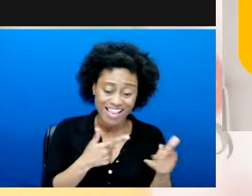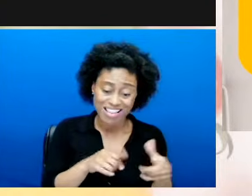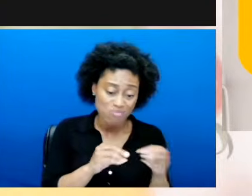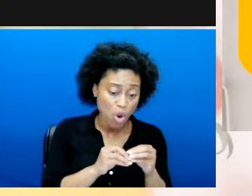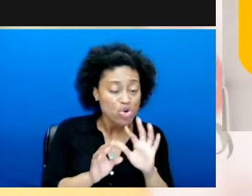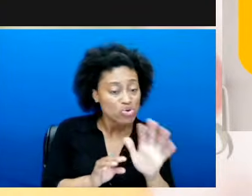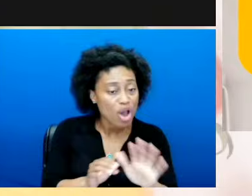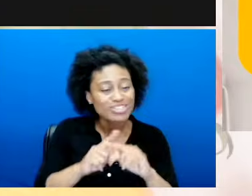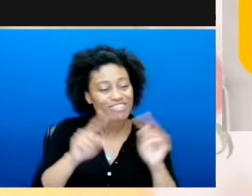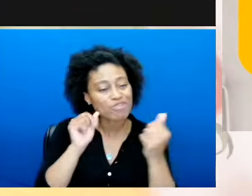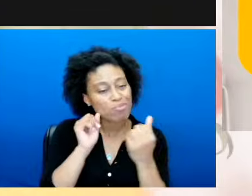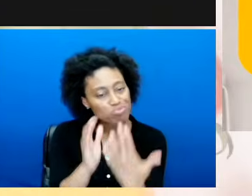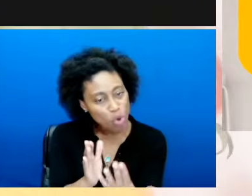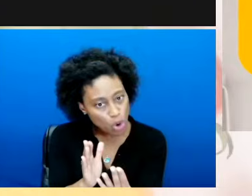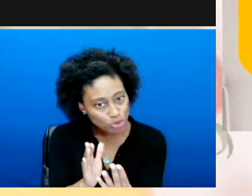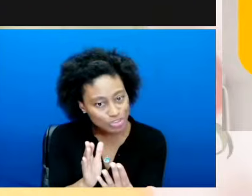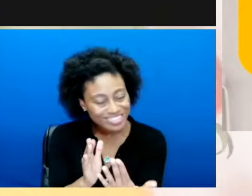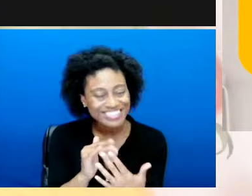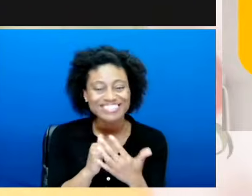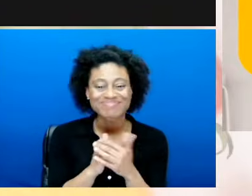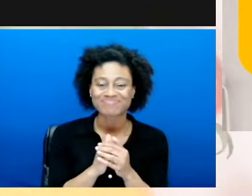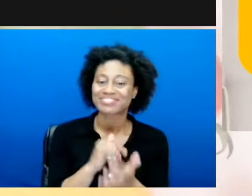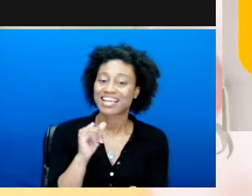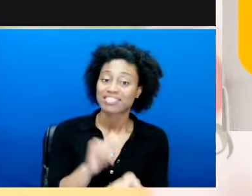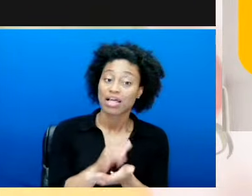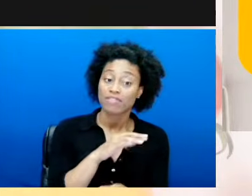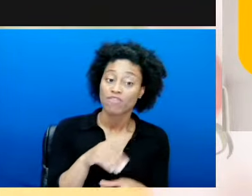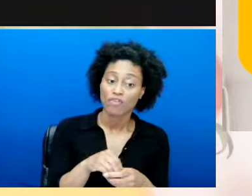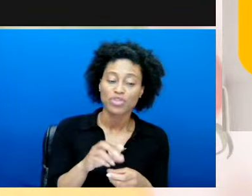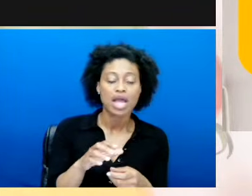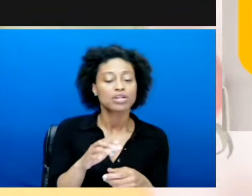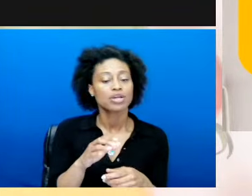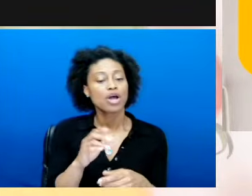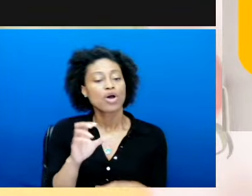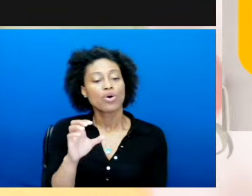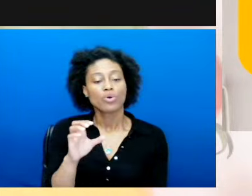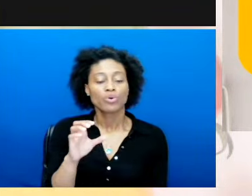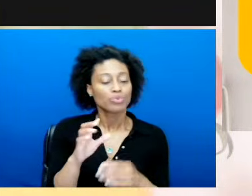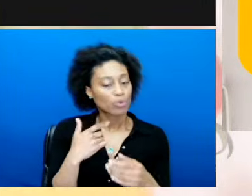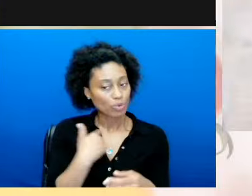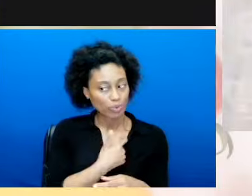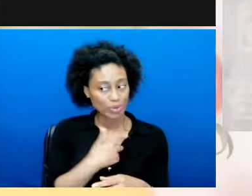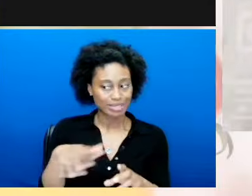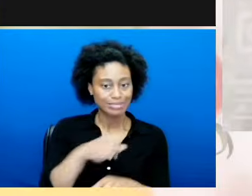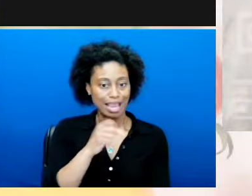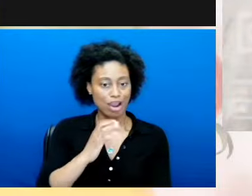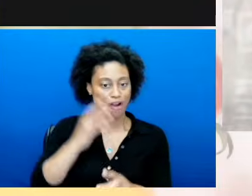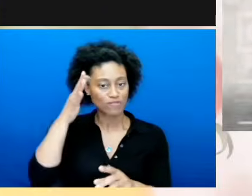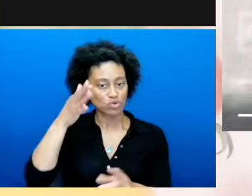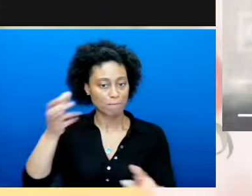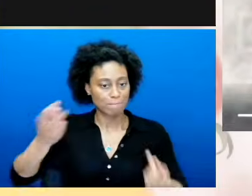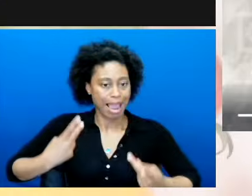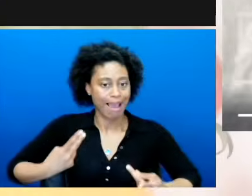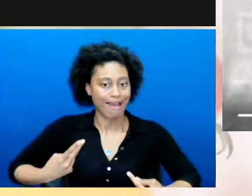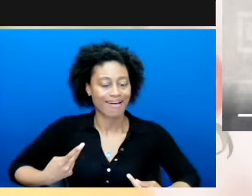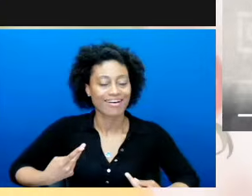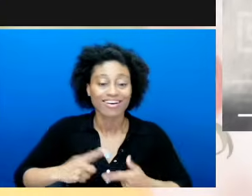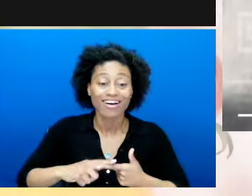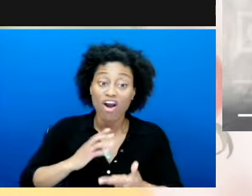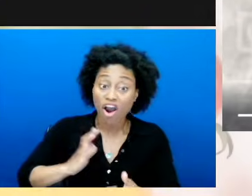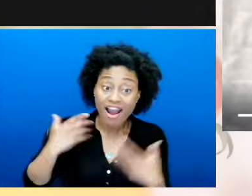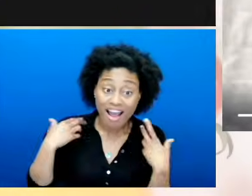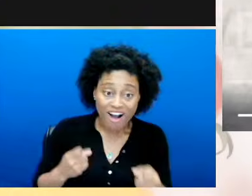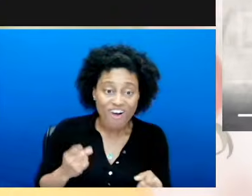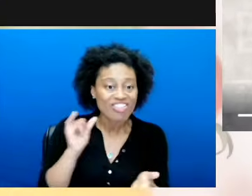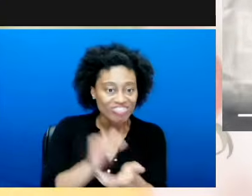And so this is a part of what reclaiming the future of our health looks like. Our health is our heritage.